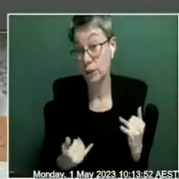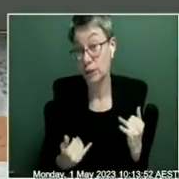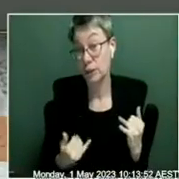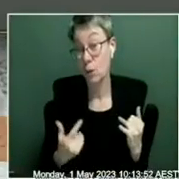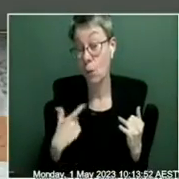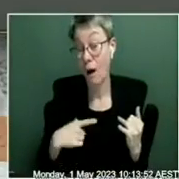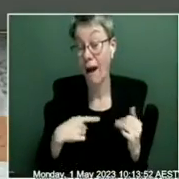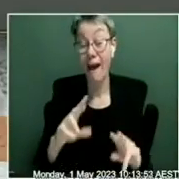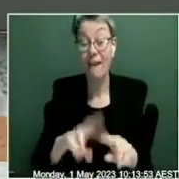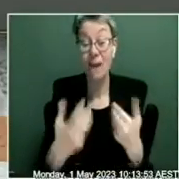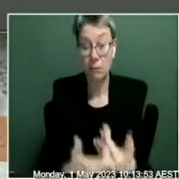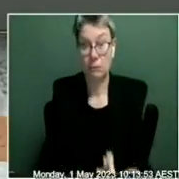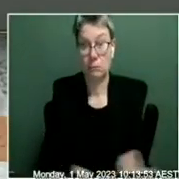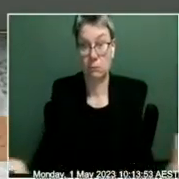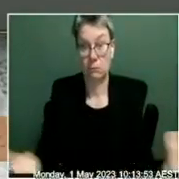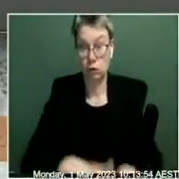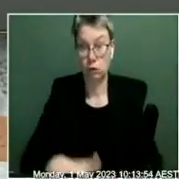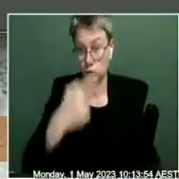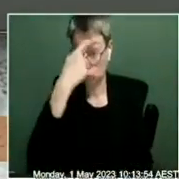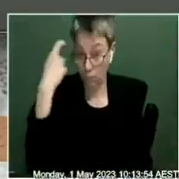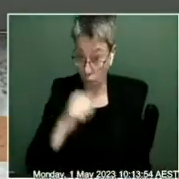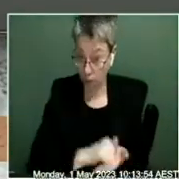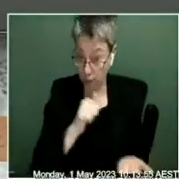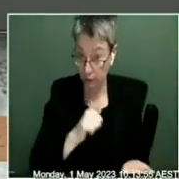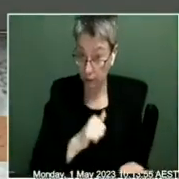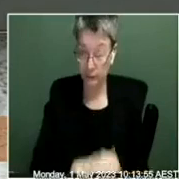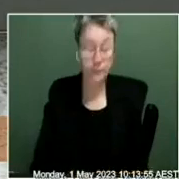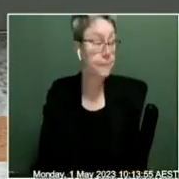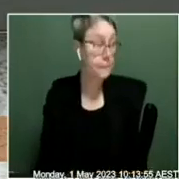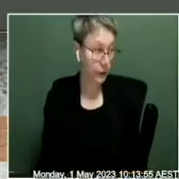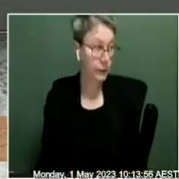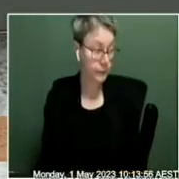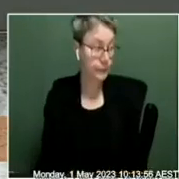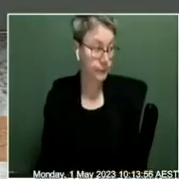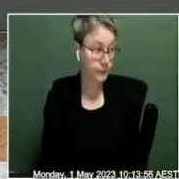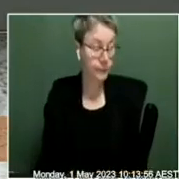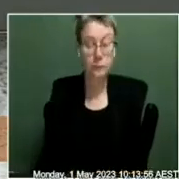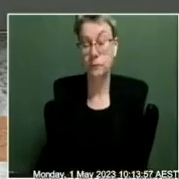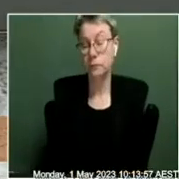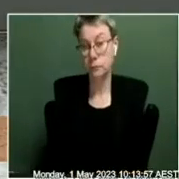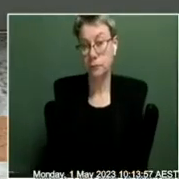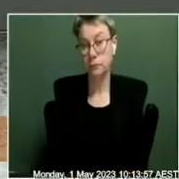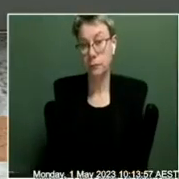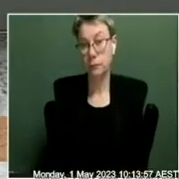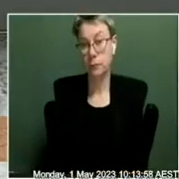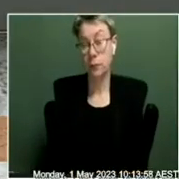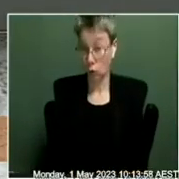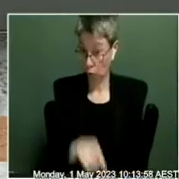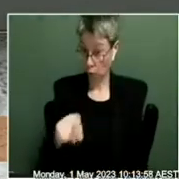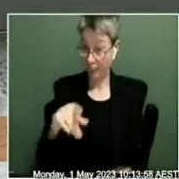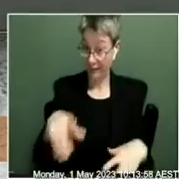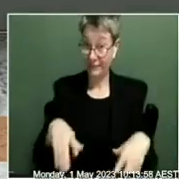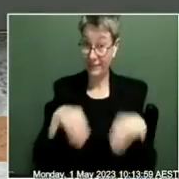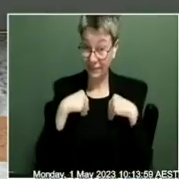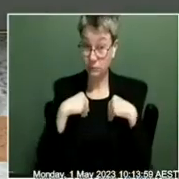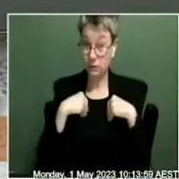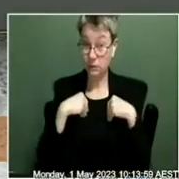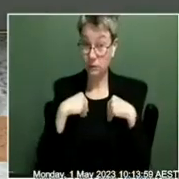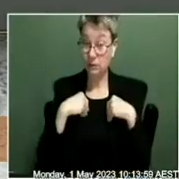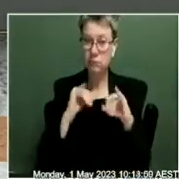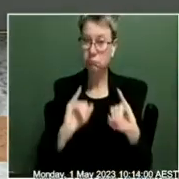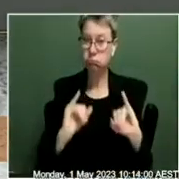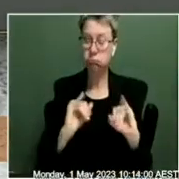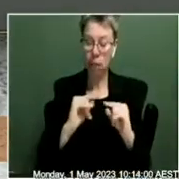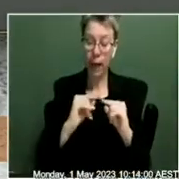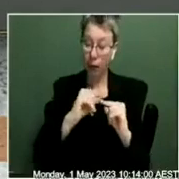So you accept that it is a vicious cycle to which the system itself contributes? It is.